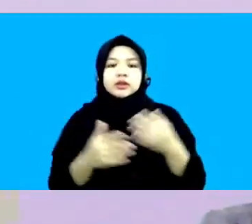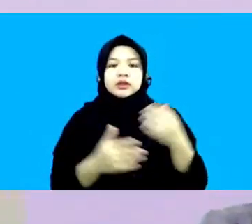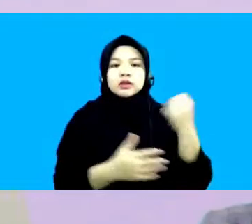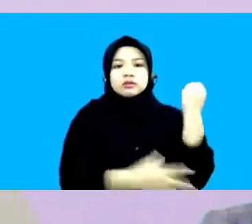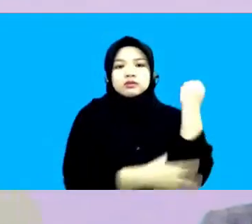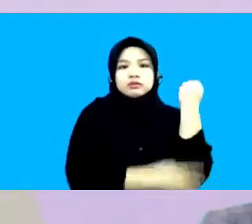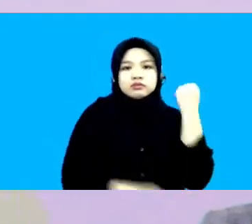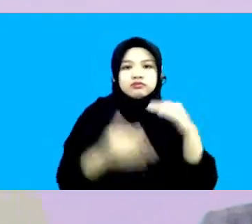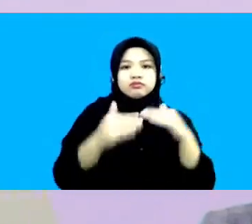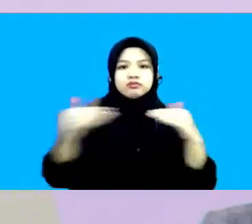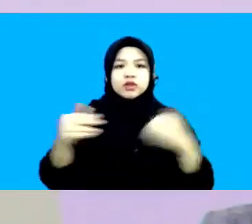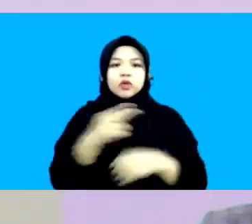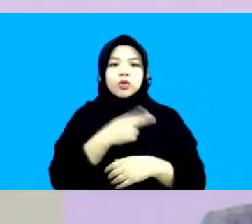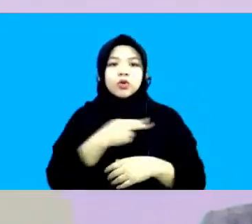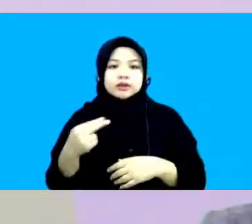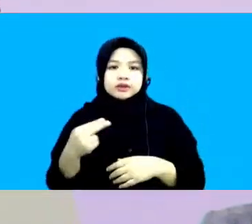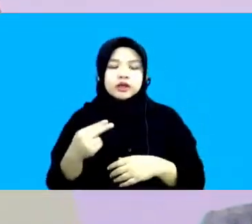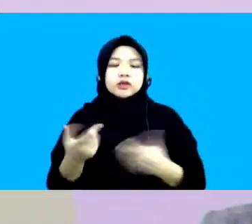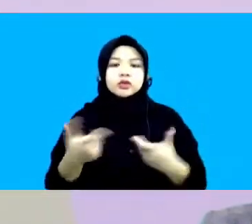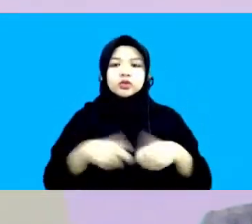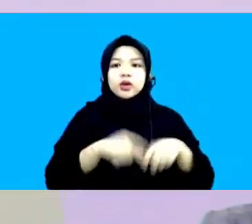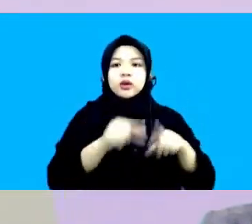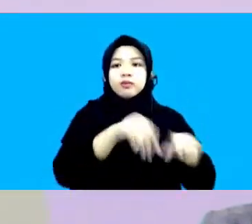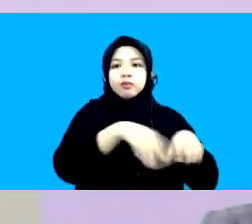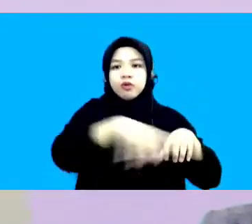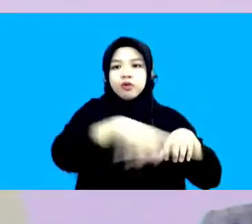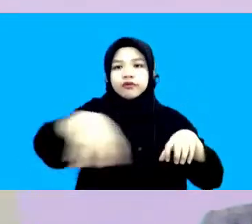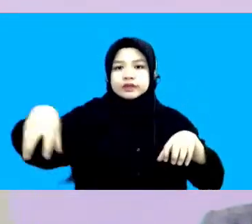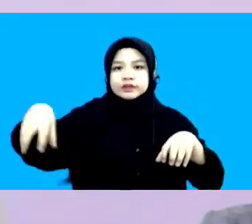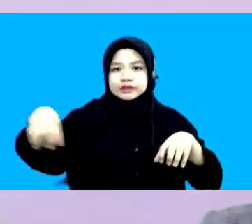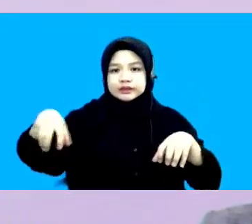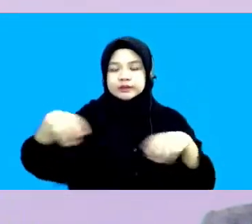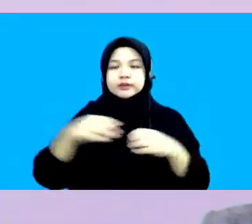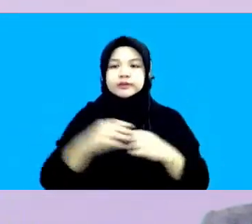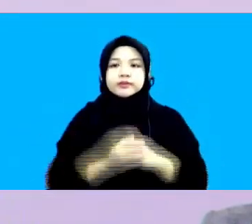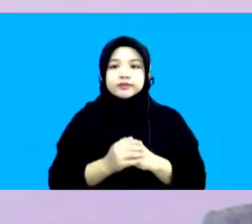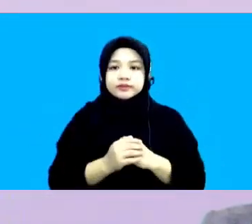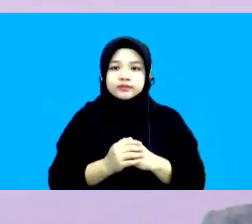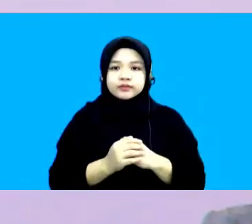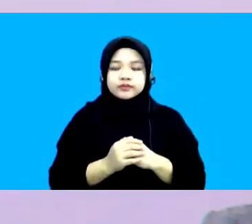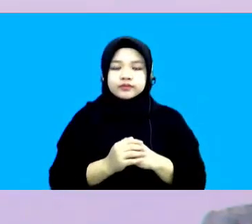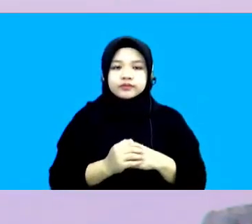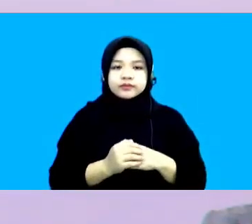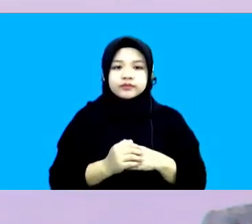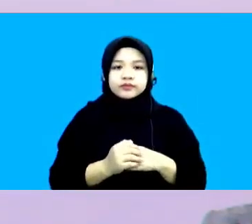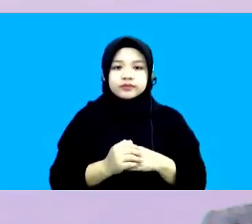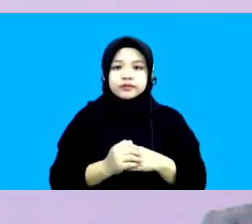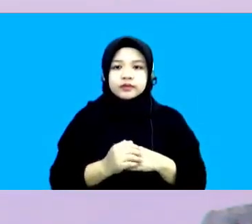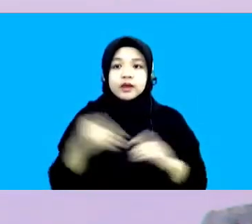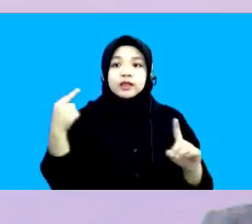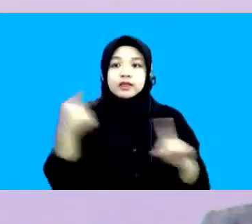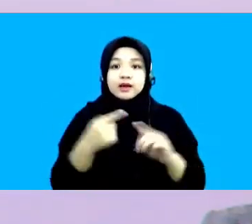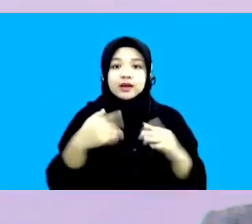developed economy, because the digital business somehow, of course, benefit few groups of people. But